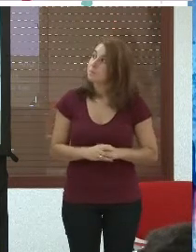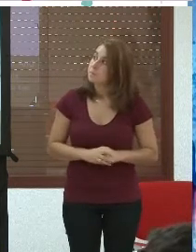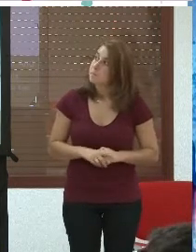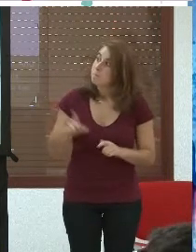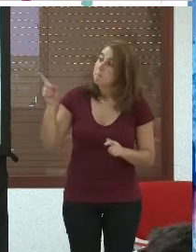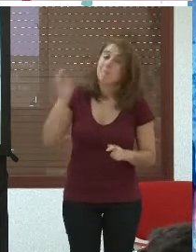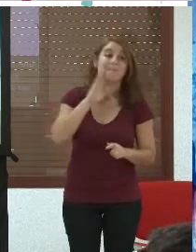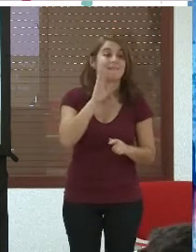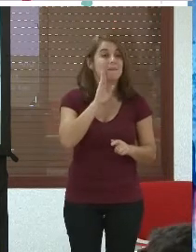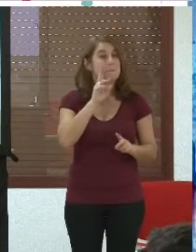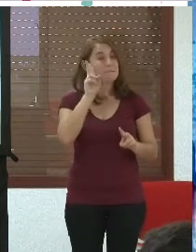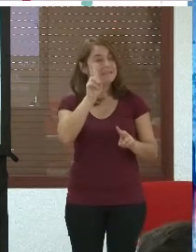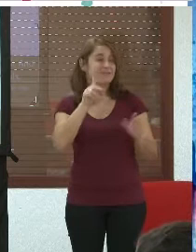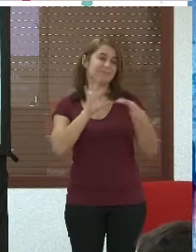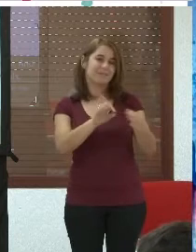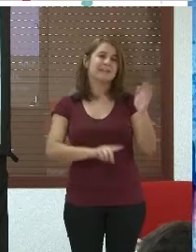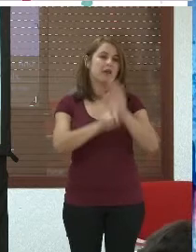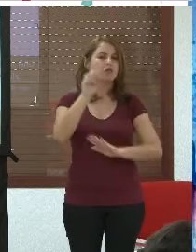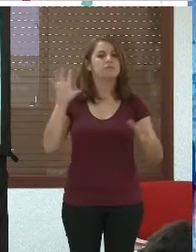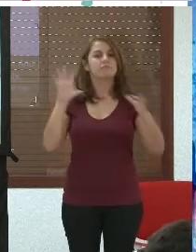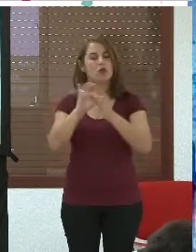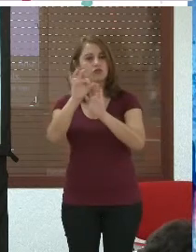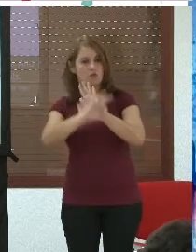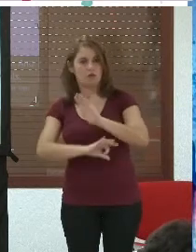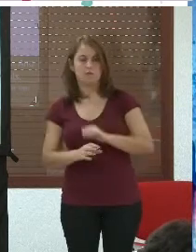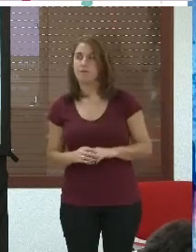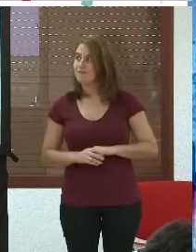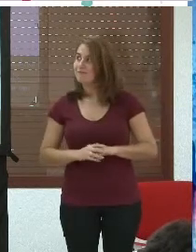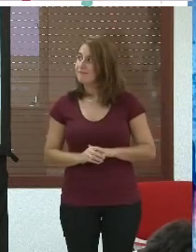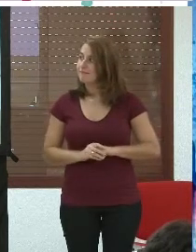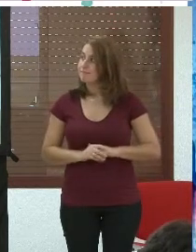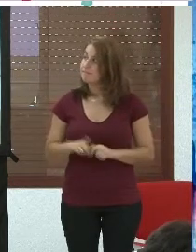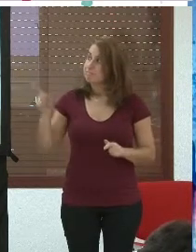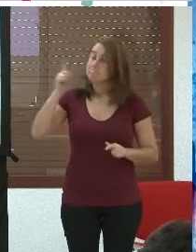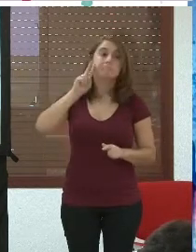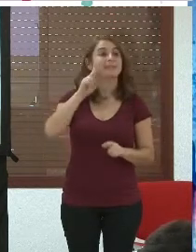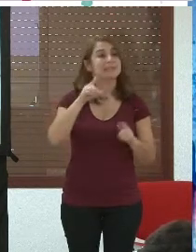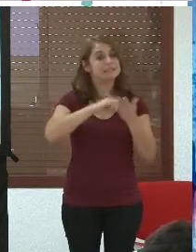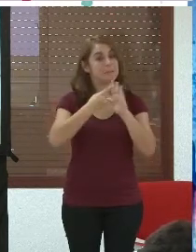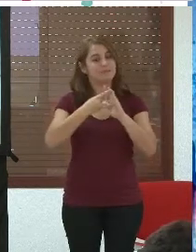The development view is more geared toward the software within